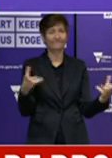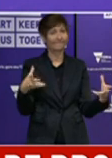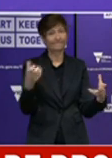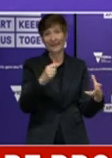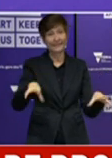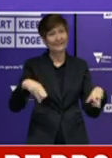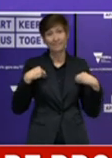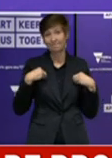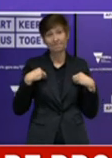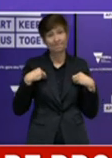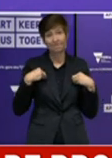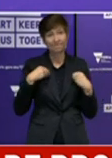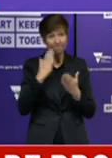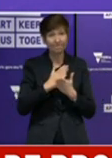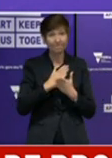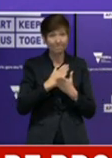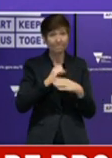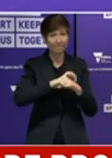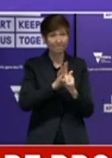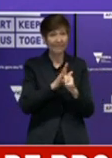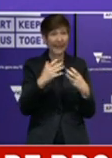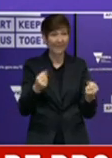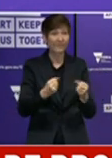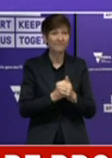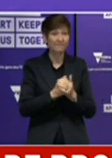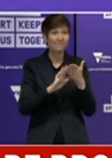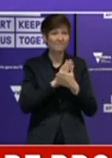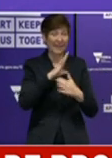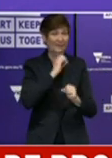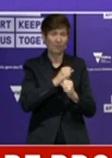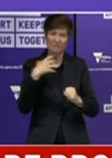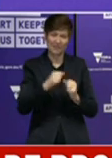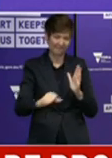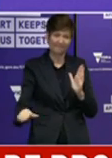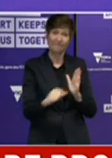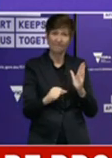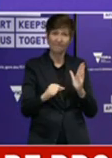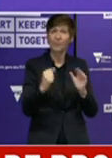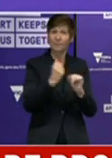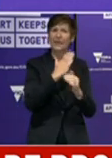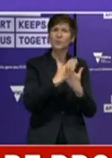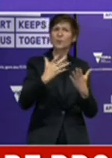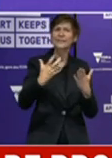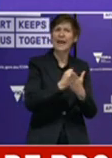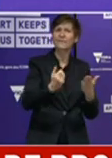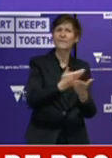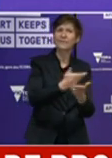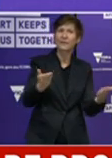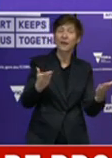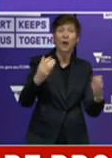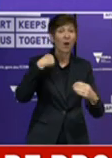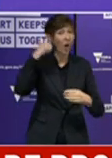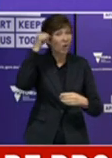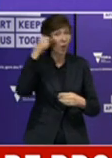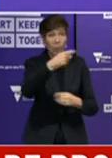confront tough issues and make tough calls. And that's what we've done, and that's what we'll continue to do. People are free, of course, to have different views,